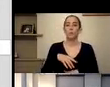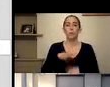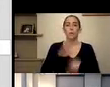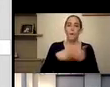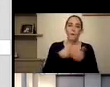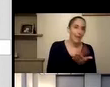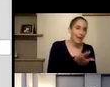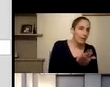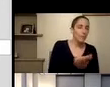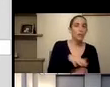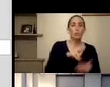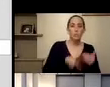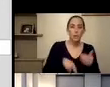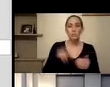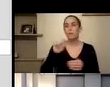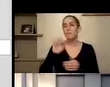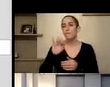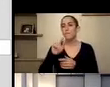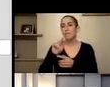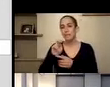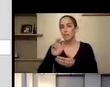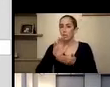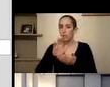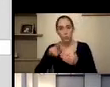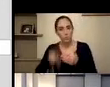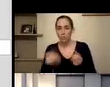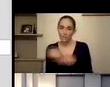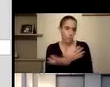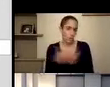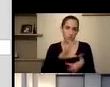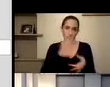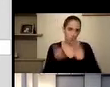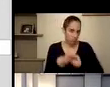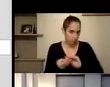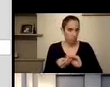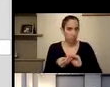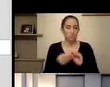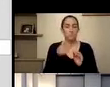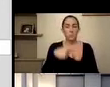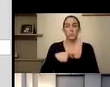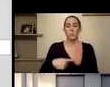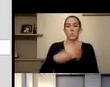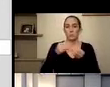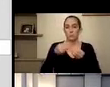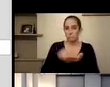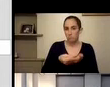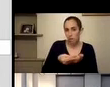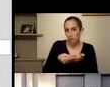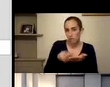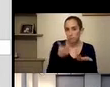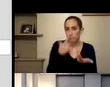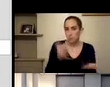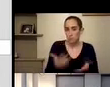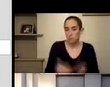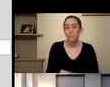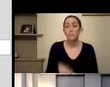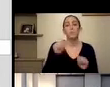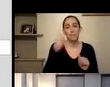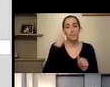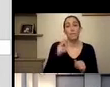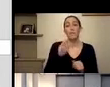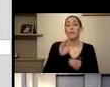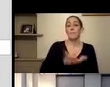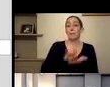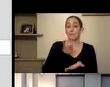affiliate results. So this slide just really breaks down where those dollars are coming from. You can see that the medical center had